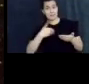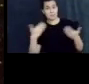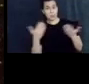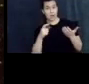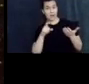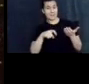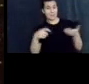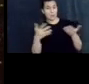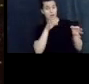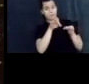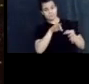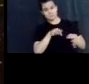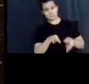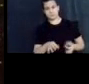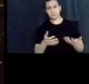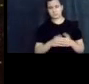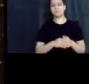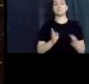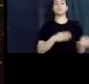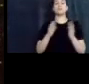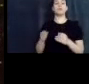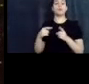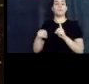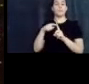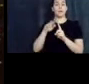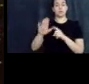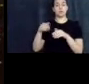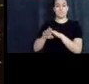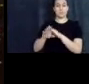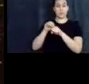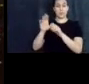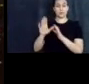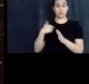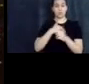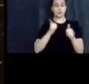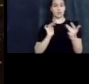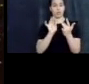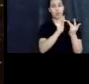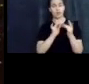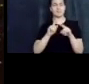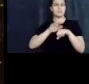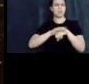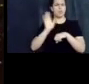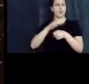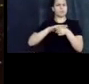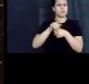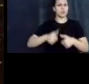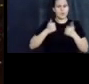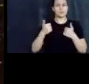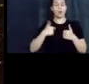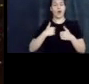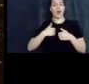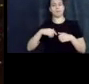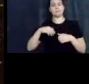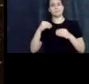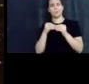like me, Kaitlin, we're going to reach out to you depending on where you live. So I cover the Fort Worth area, Panhandle, Oklahoma, East Texas. So if you're in one